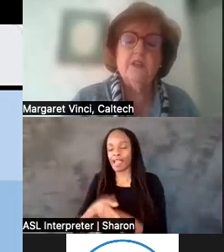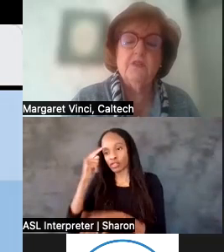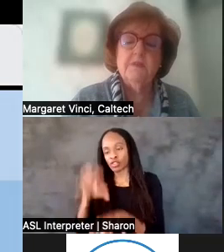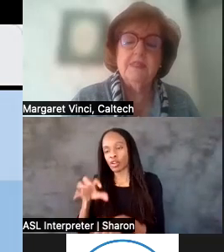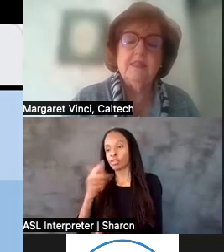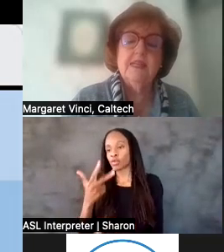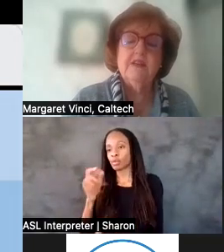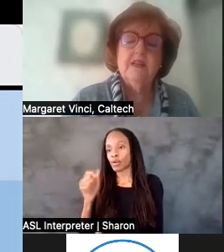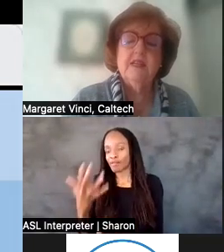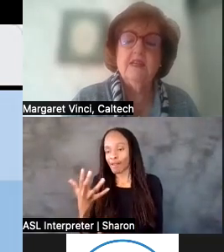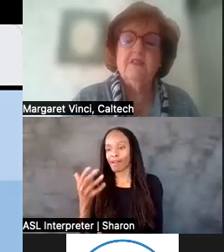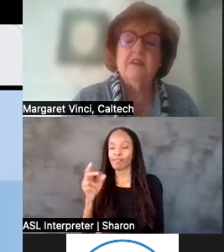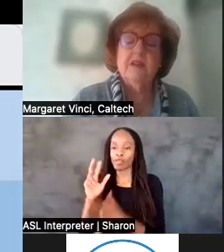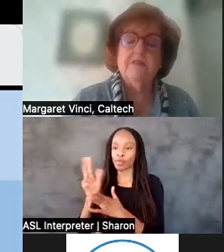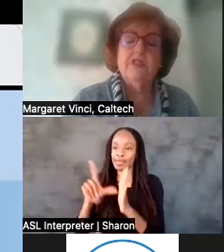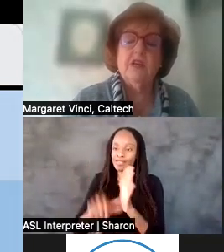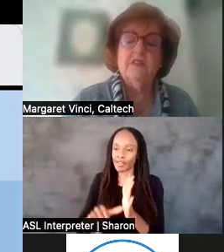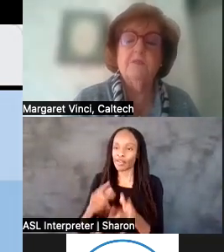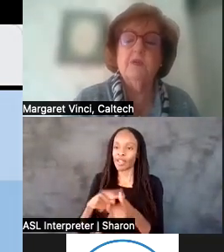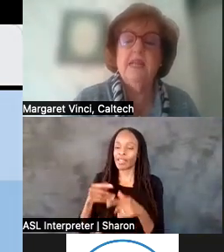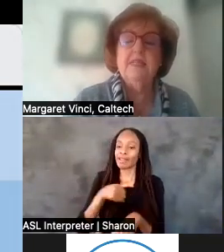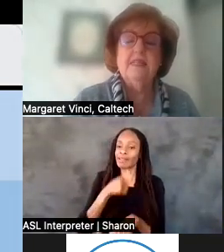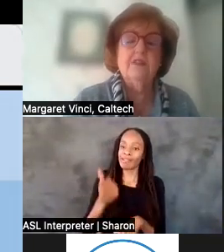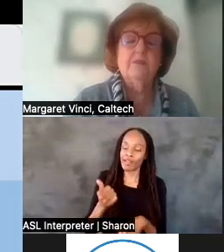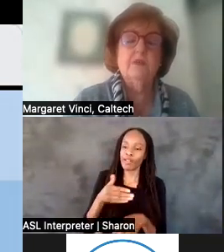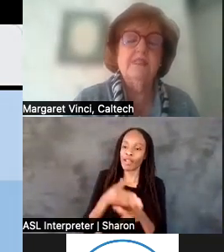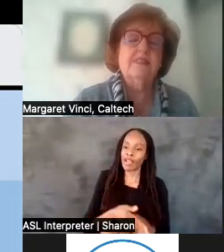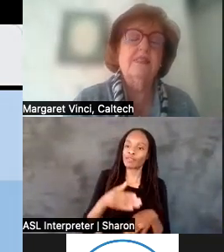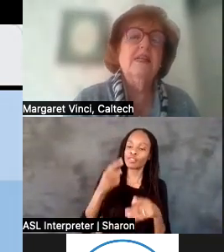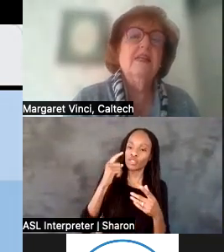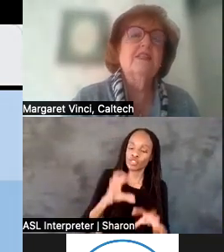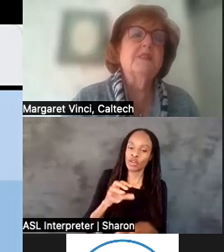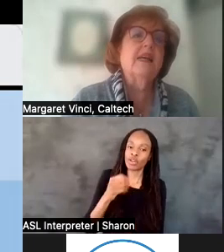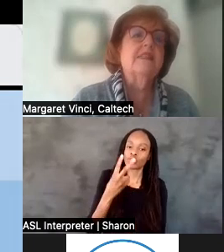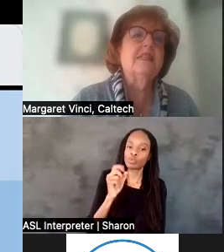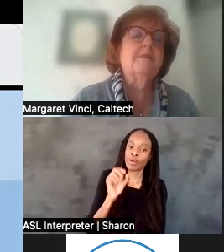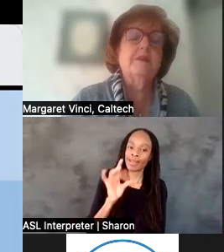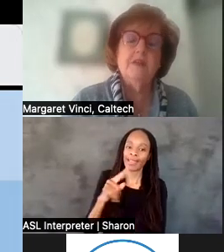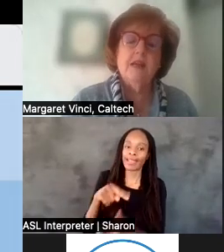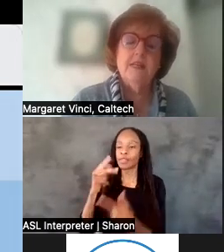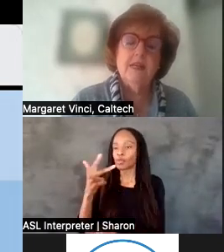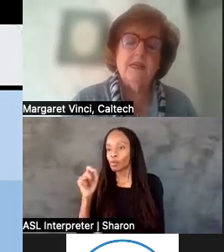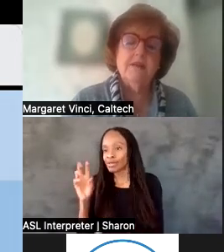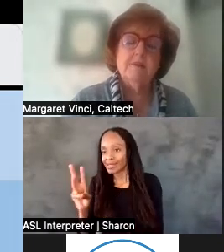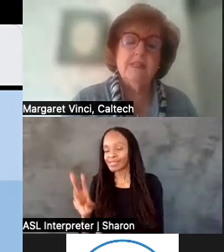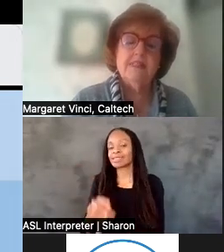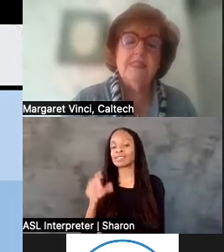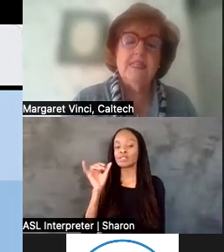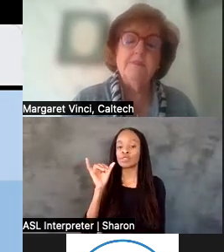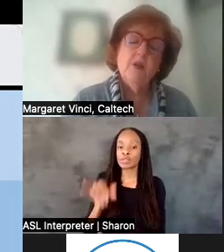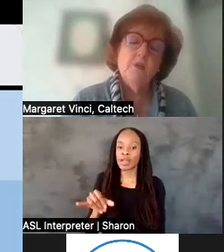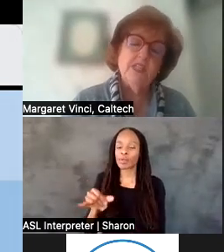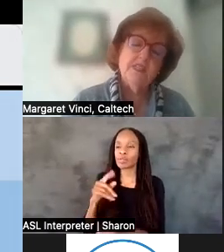that followed 3 minutes later, and then another aftershock of 2.8, and then a 2.6. This was at the depth of 9